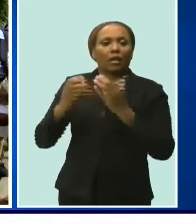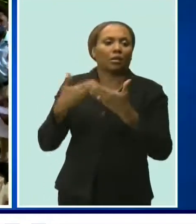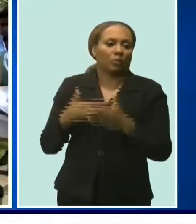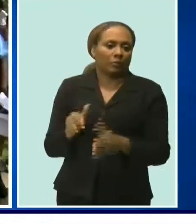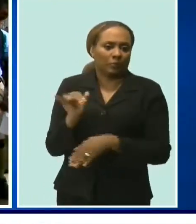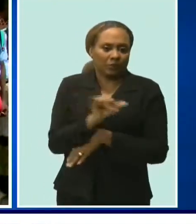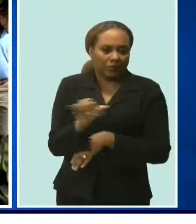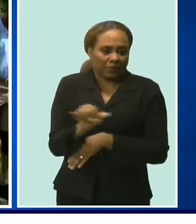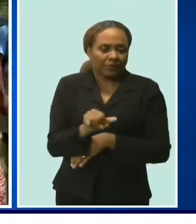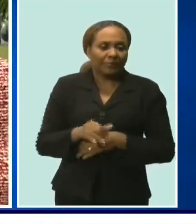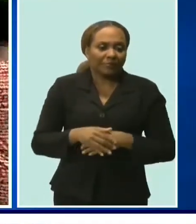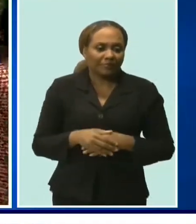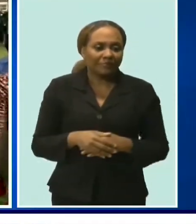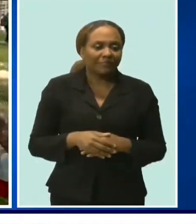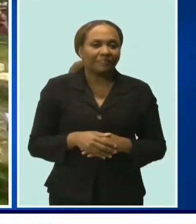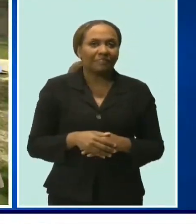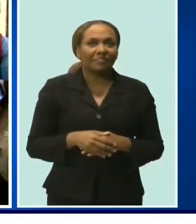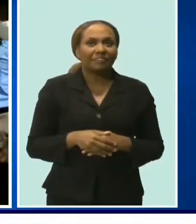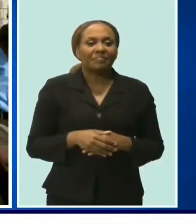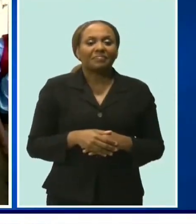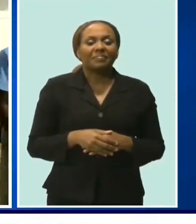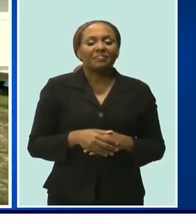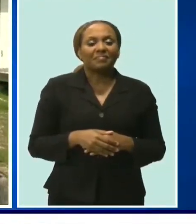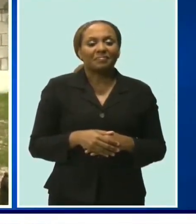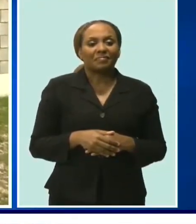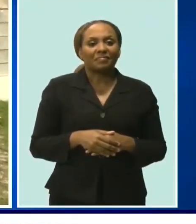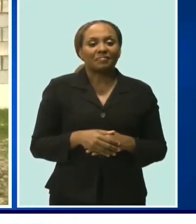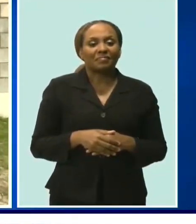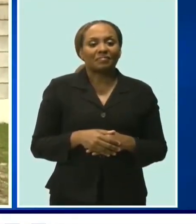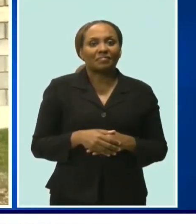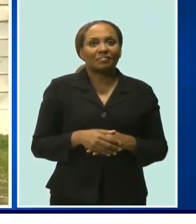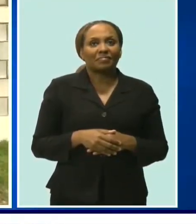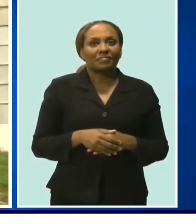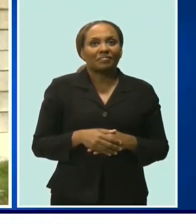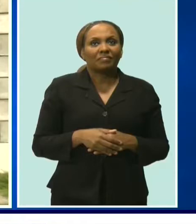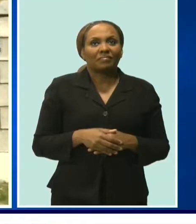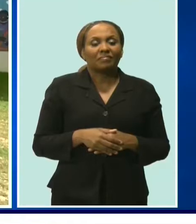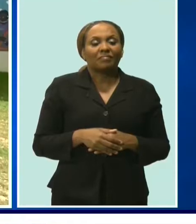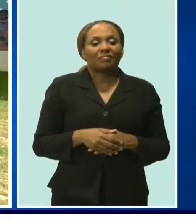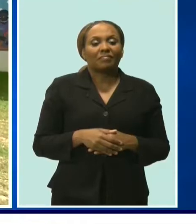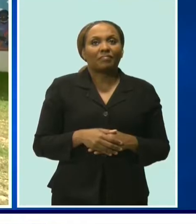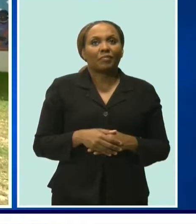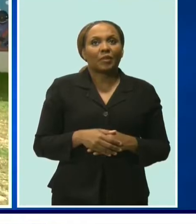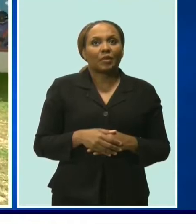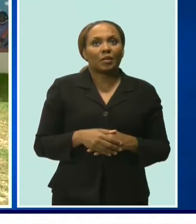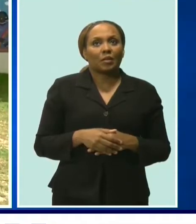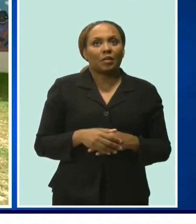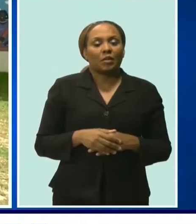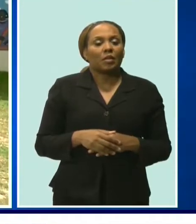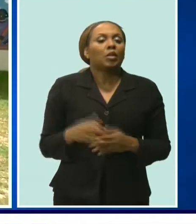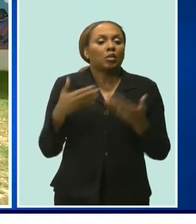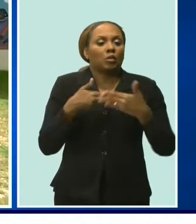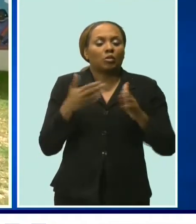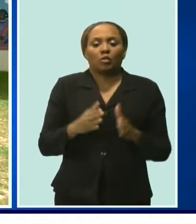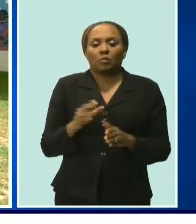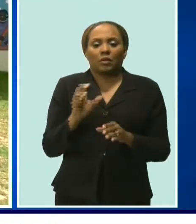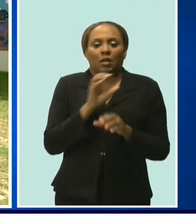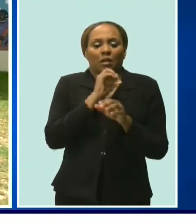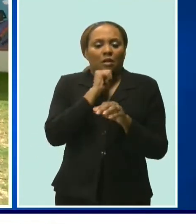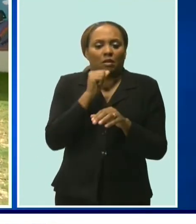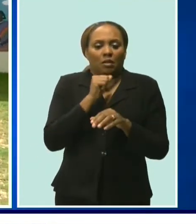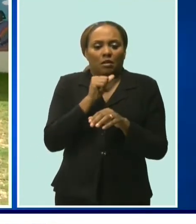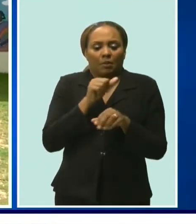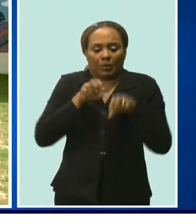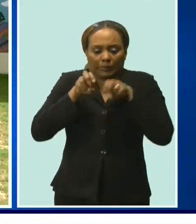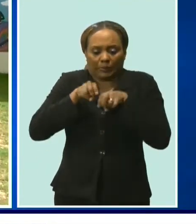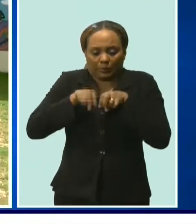written. The rooms are as 10 per room, so there's no bunching or anything like that.